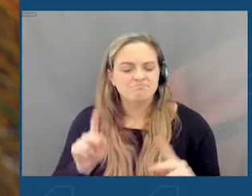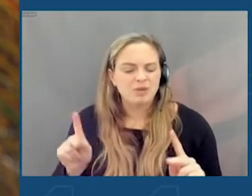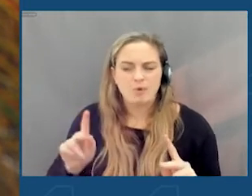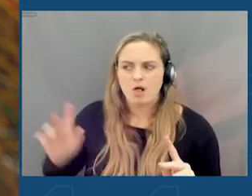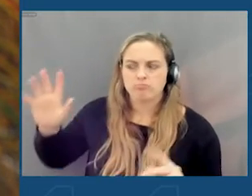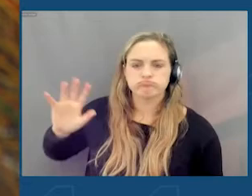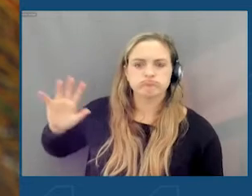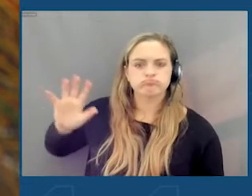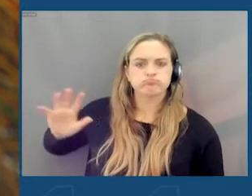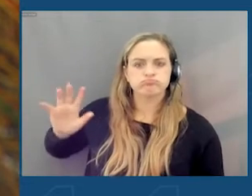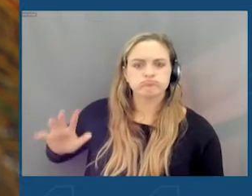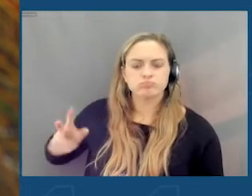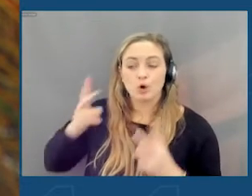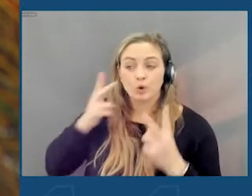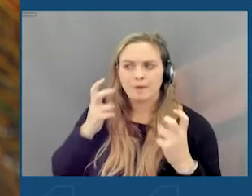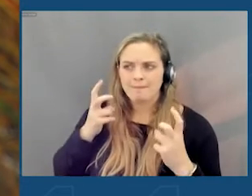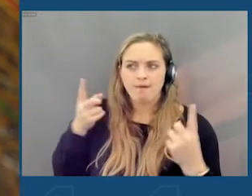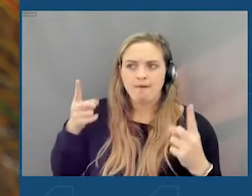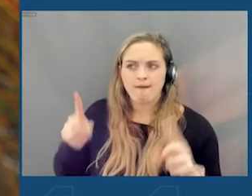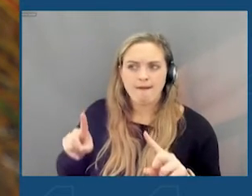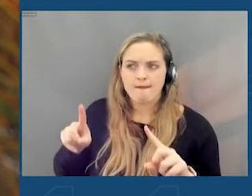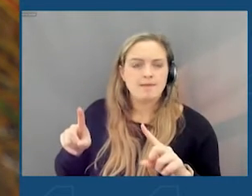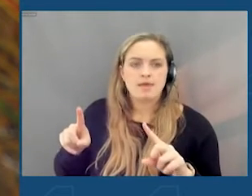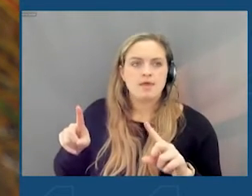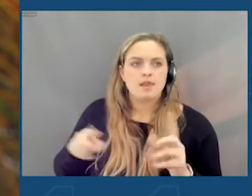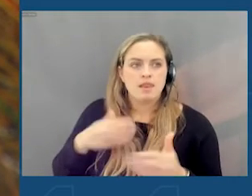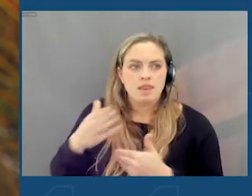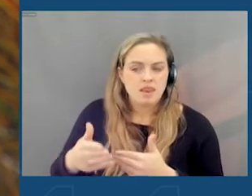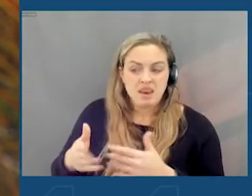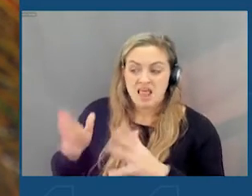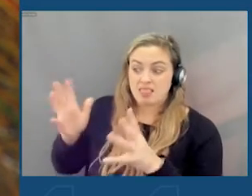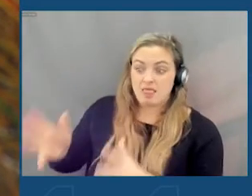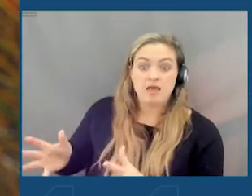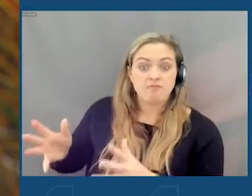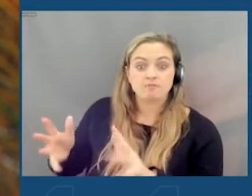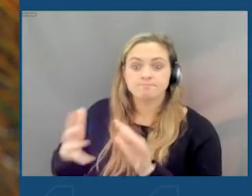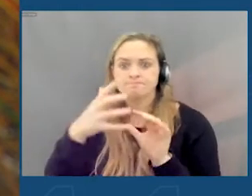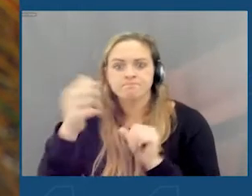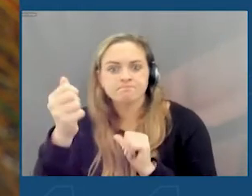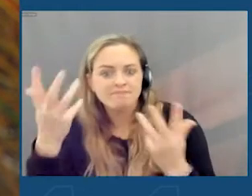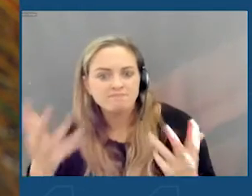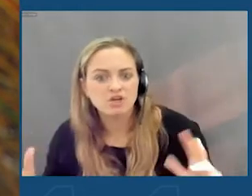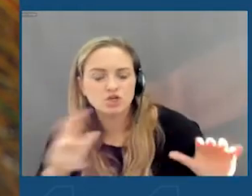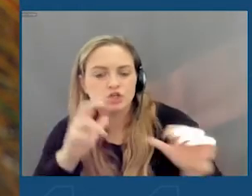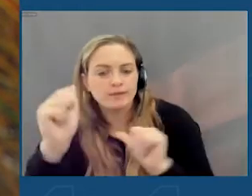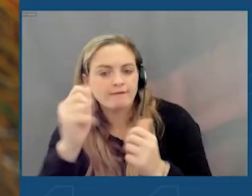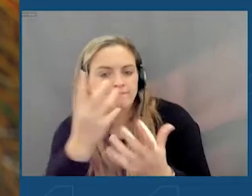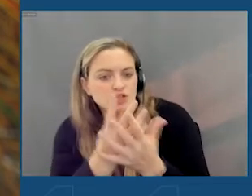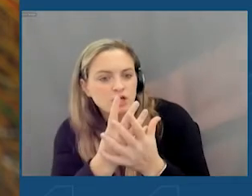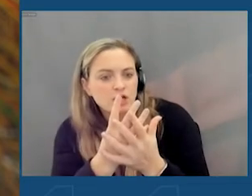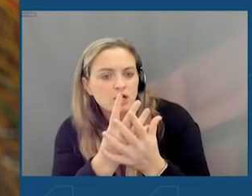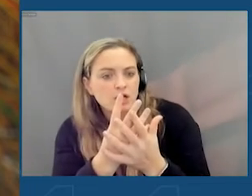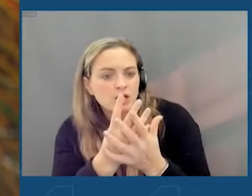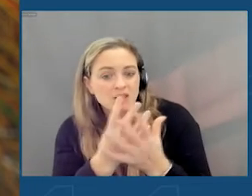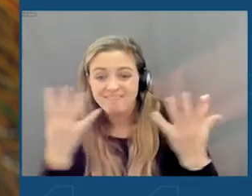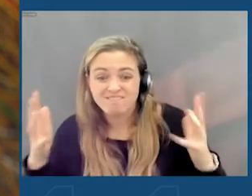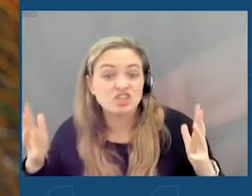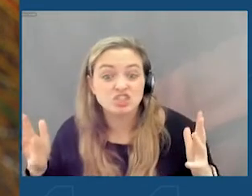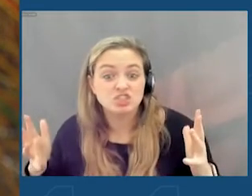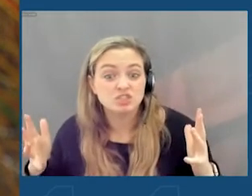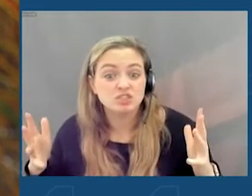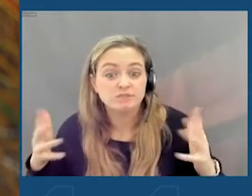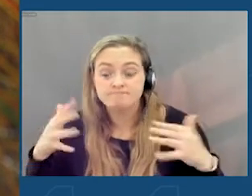criminal records, right? They've paid their debt to society. Now let's make that very clear. They've gone